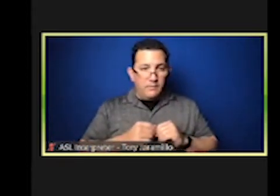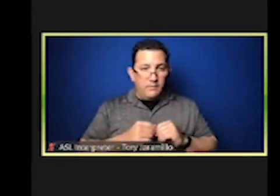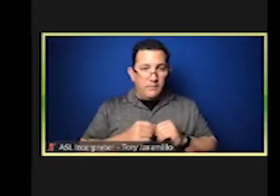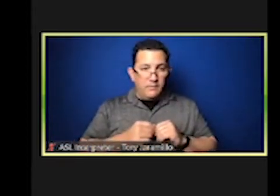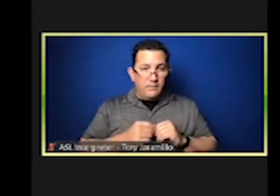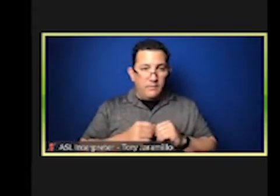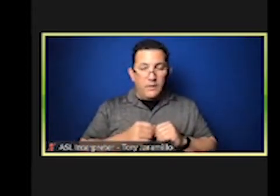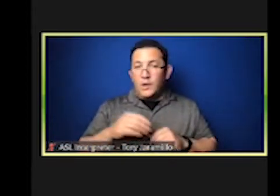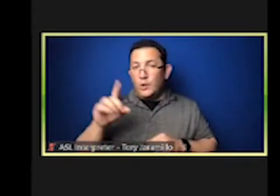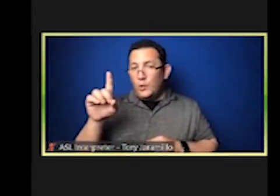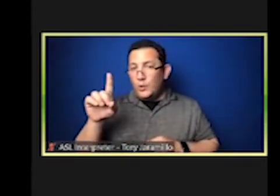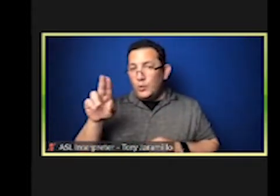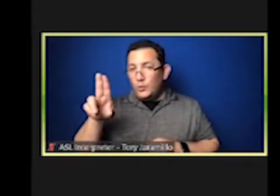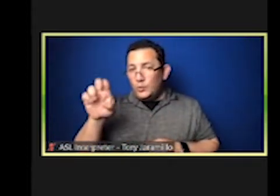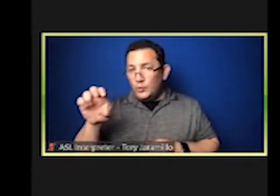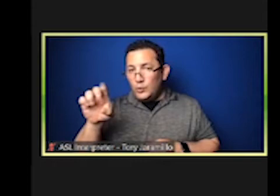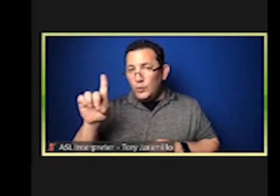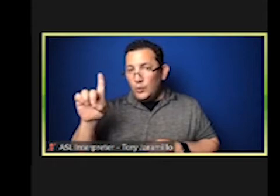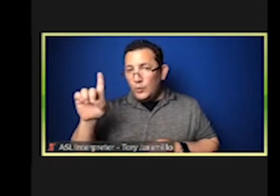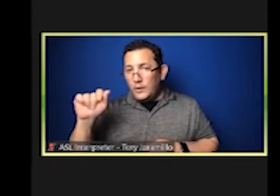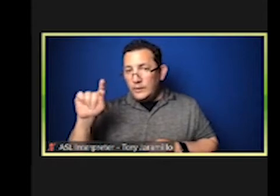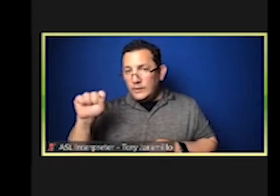and due dates.